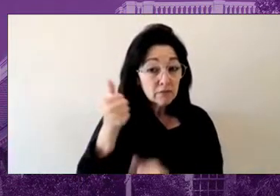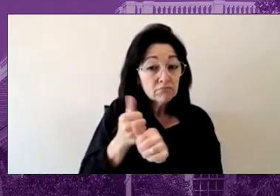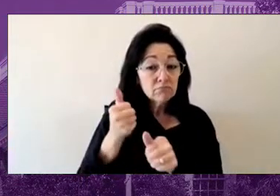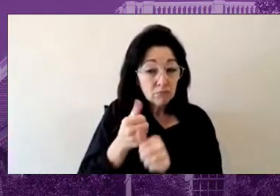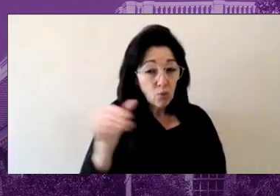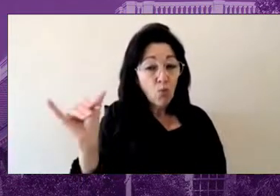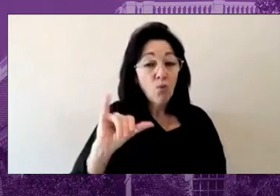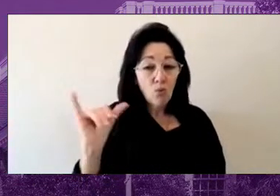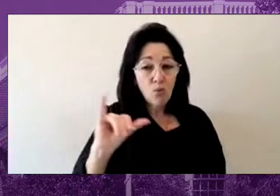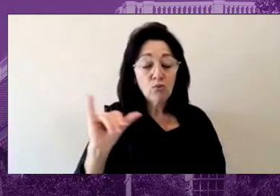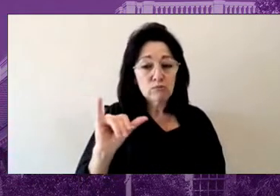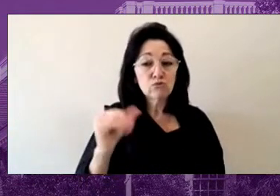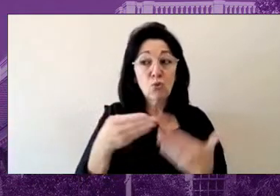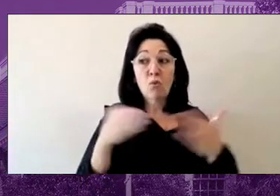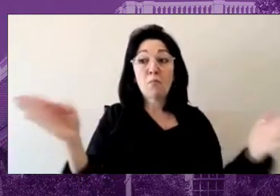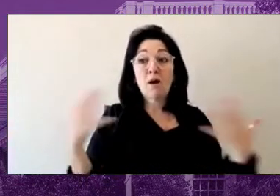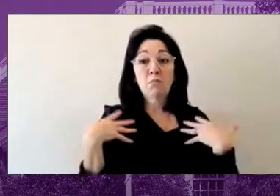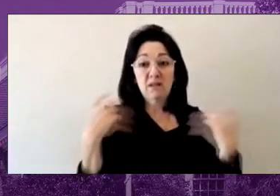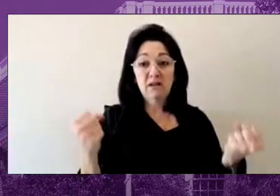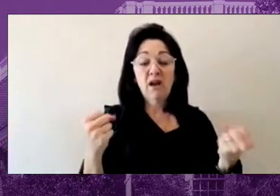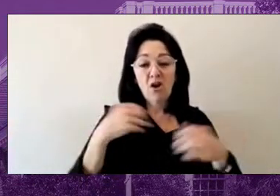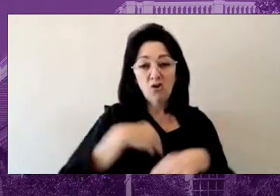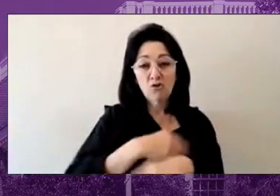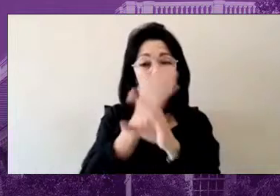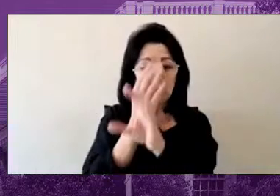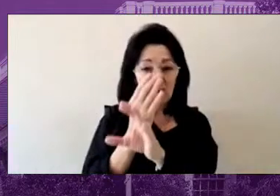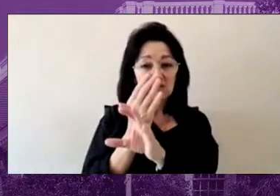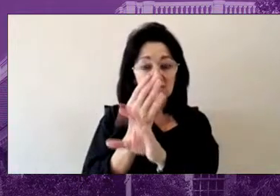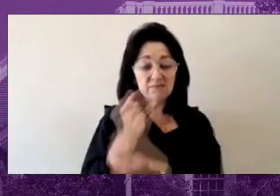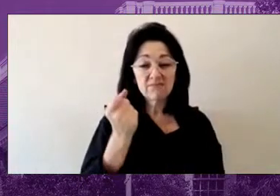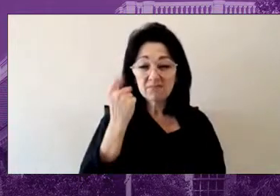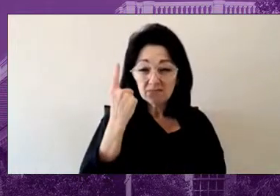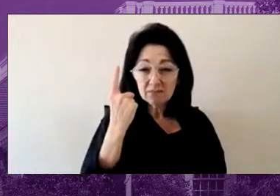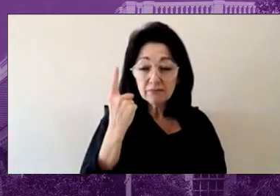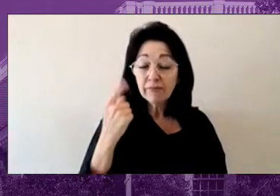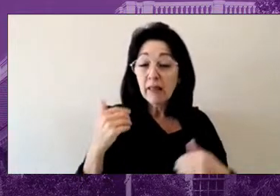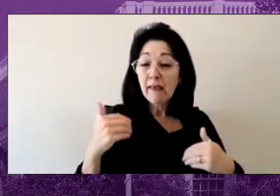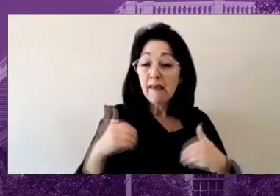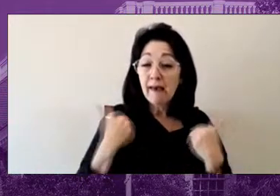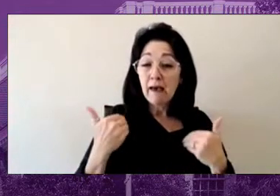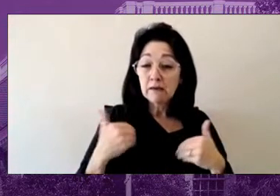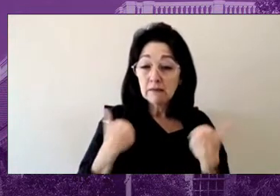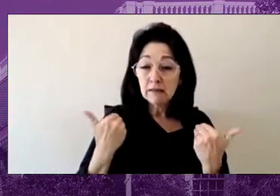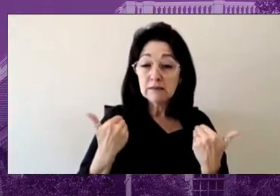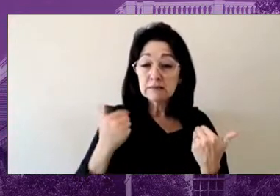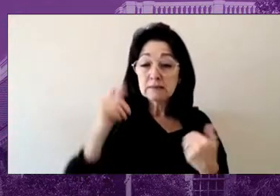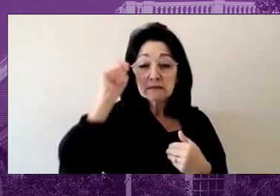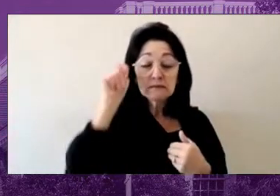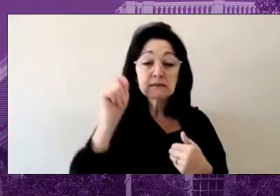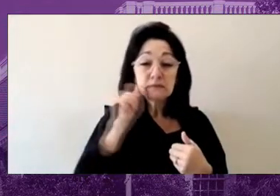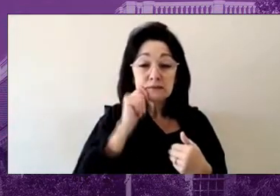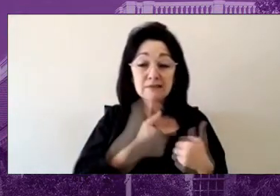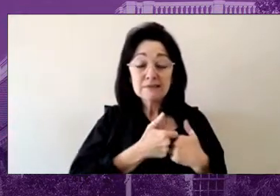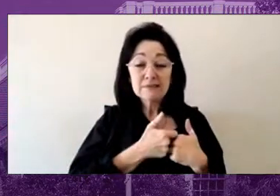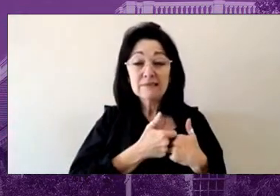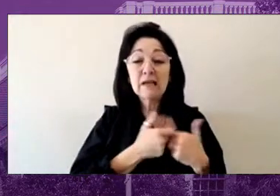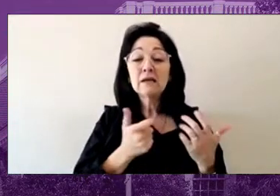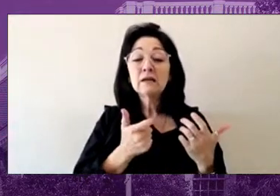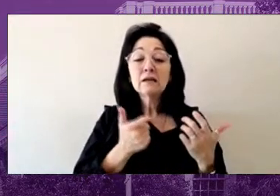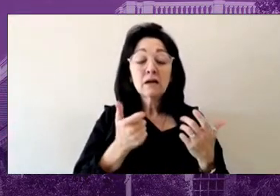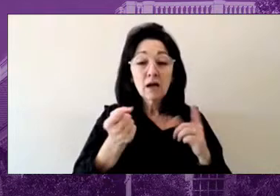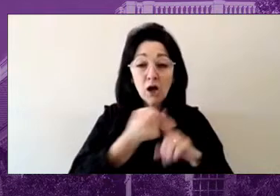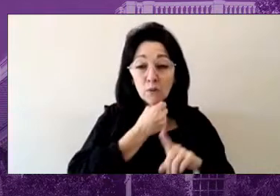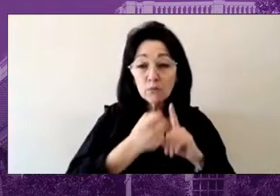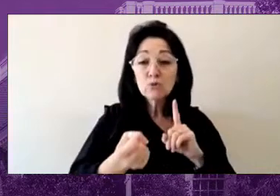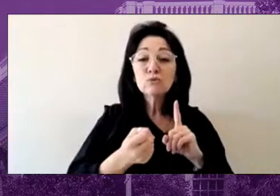and adolescent dating abuse are both as prevalent as heart disease.